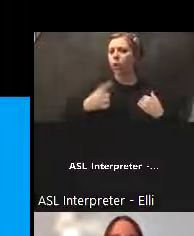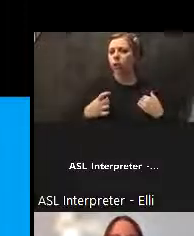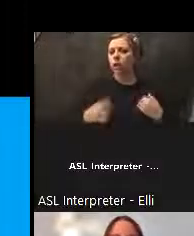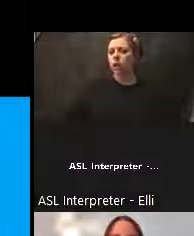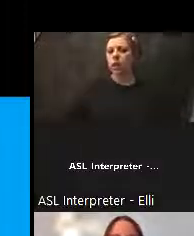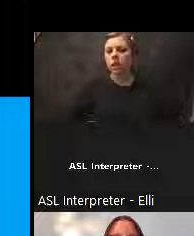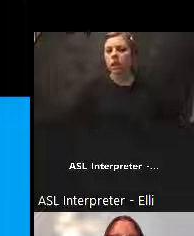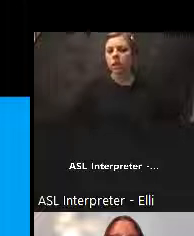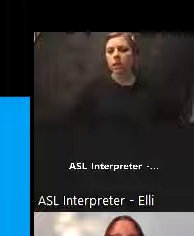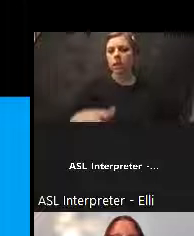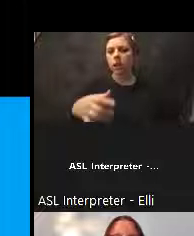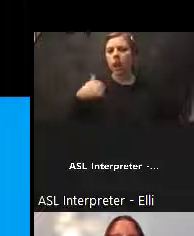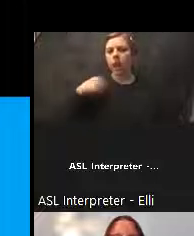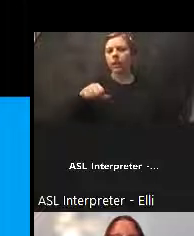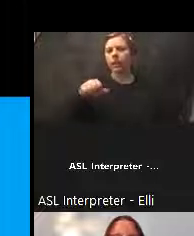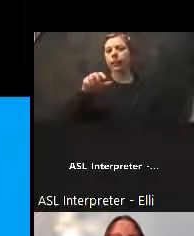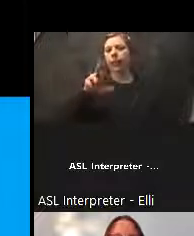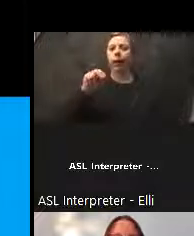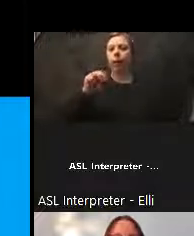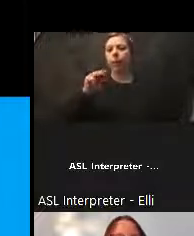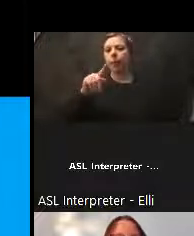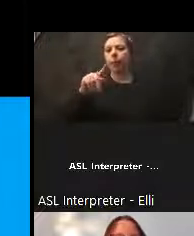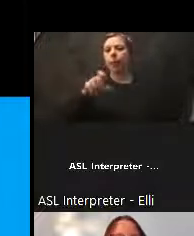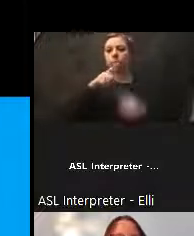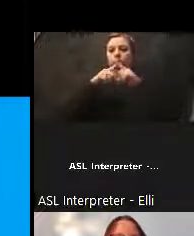I can unmute you.